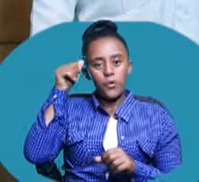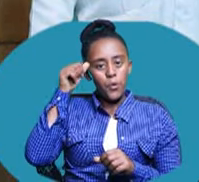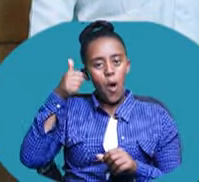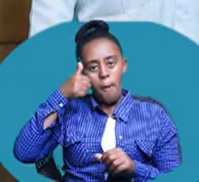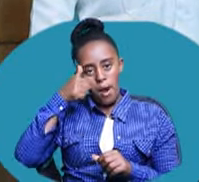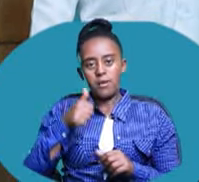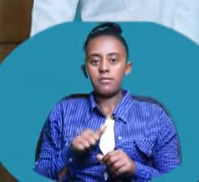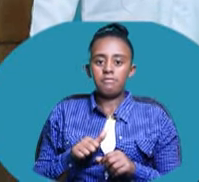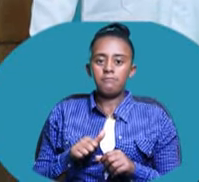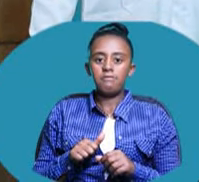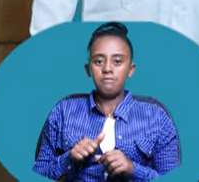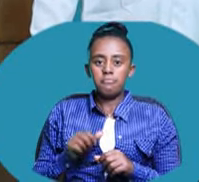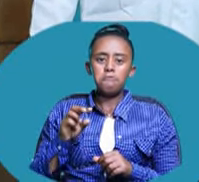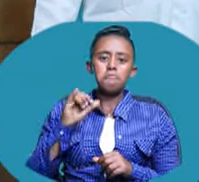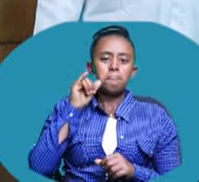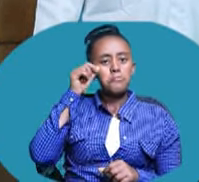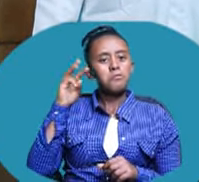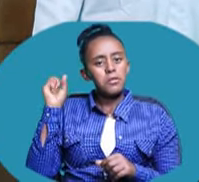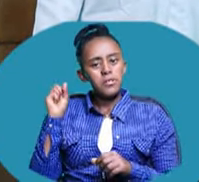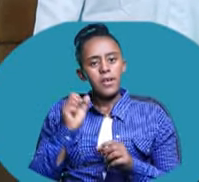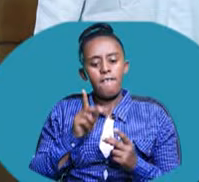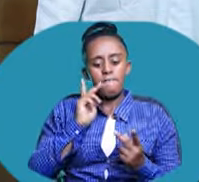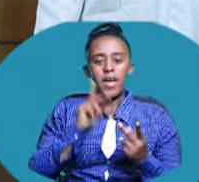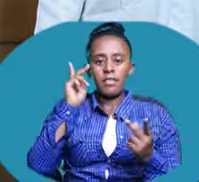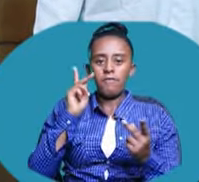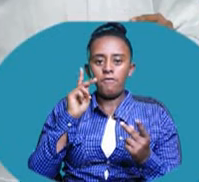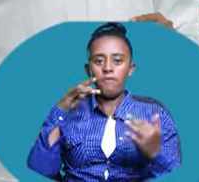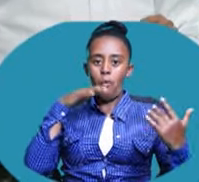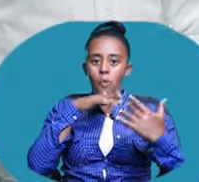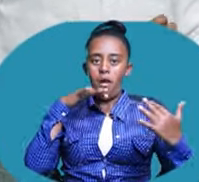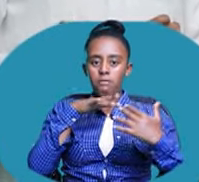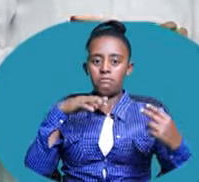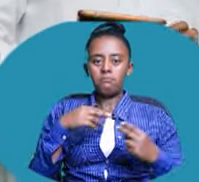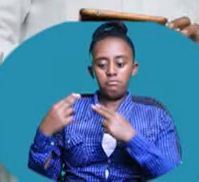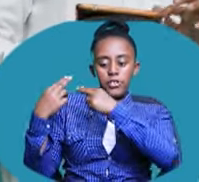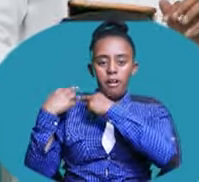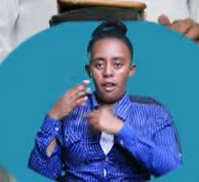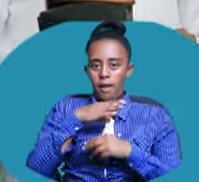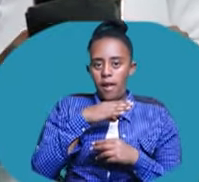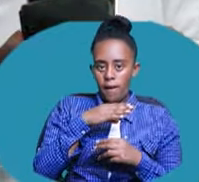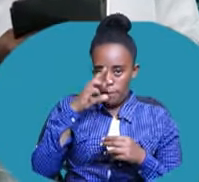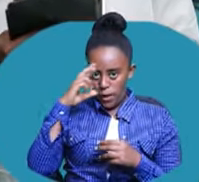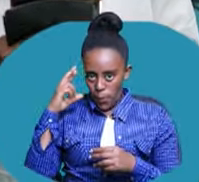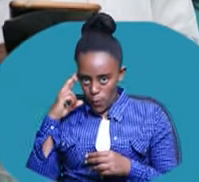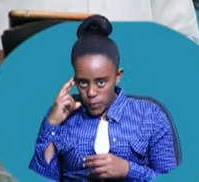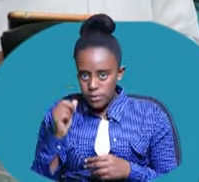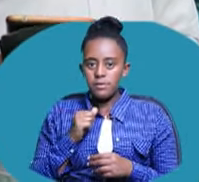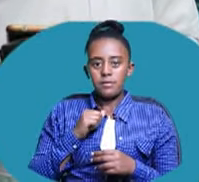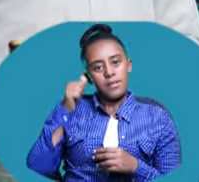Amlak, he was effective war general because he has